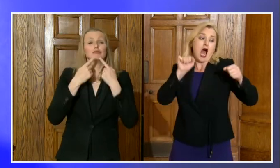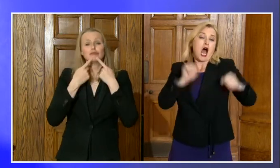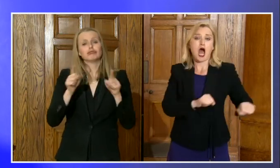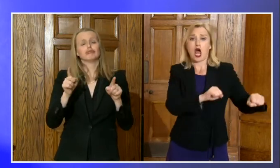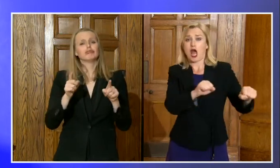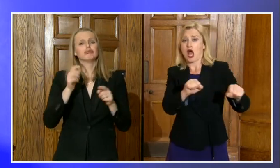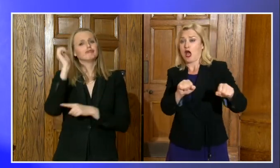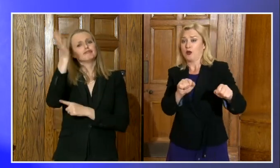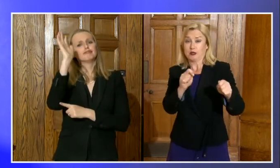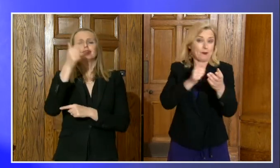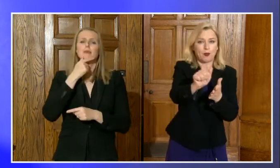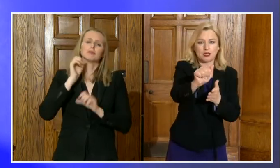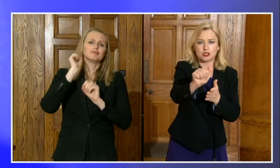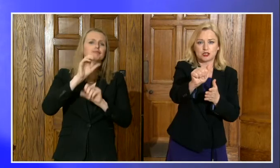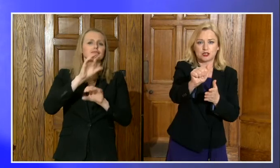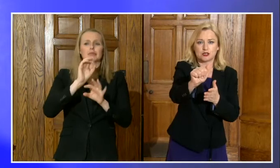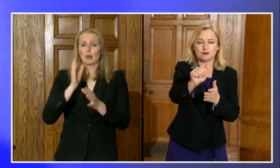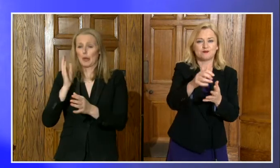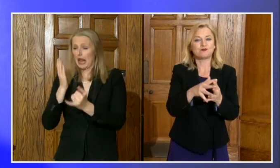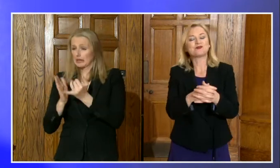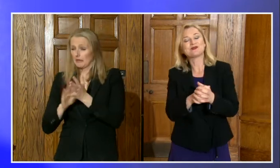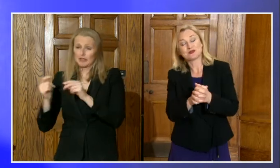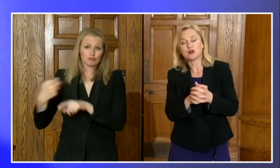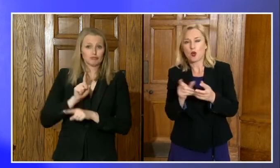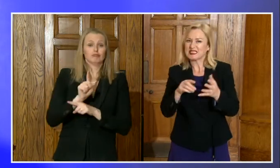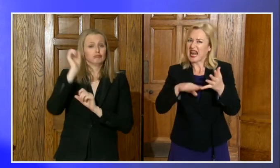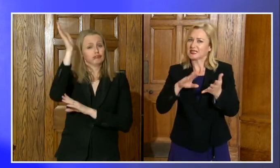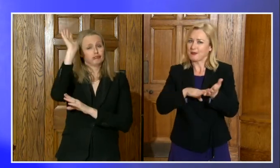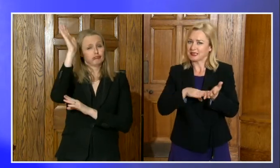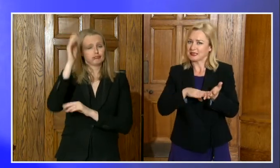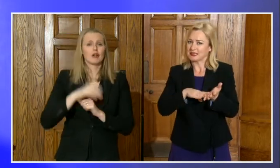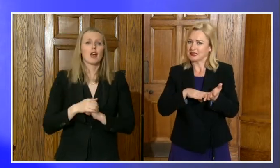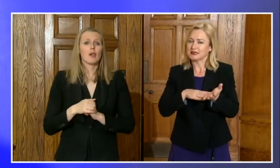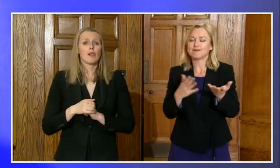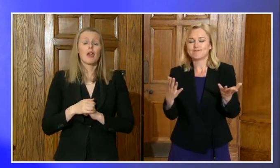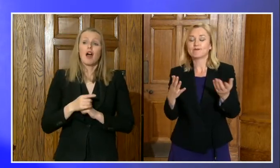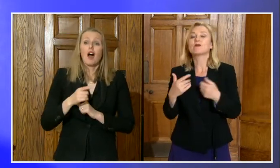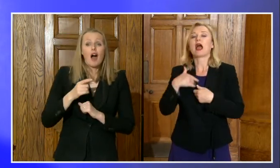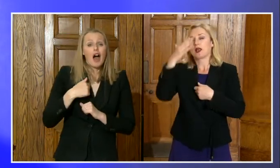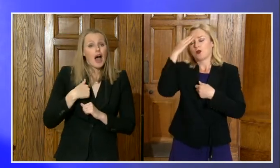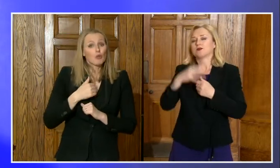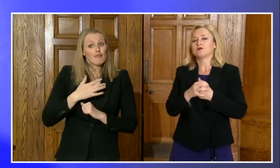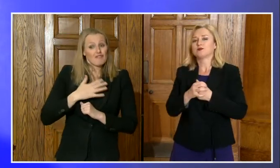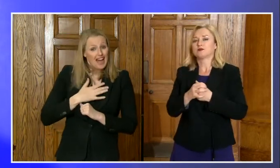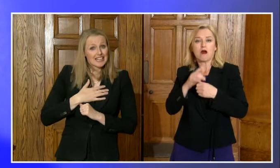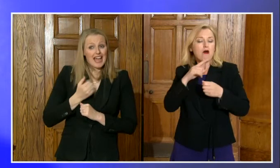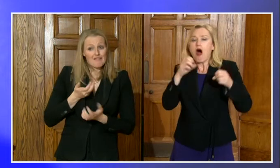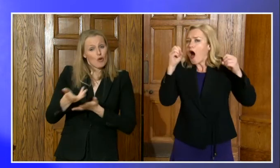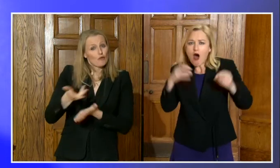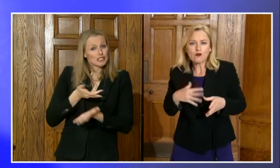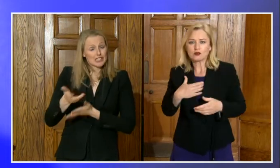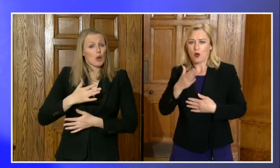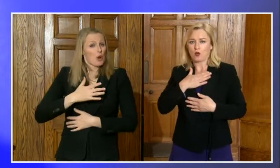the people of the Republic of Ireland. So would I have liked to have seen more of a conversation? Yes. Was it politically possible for them to do